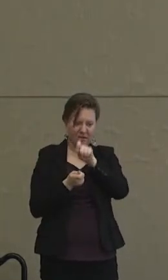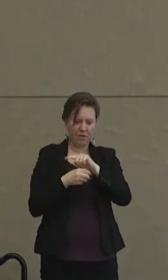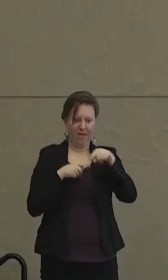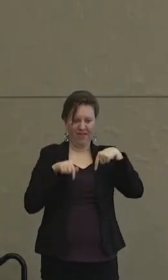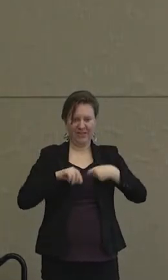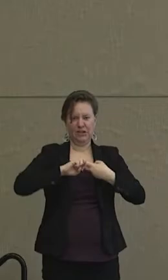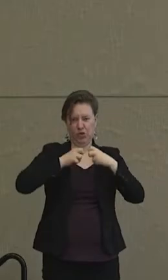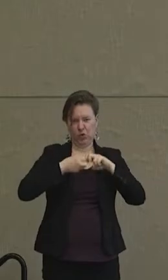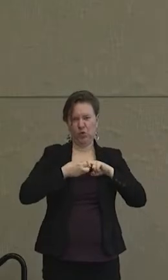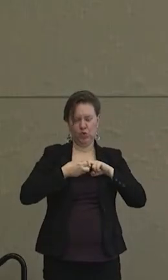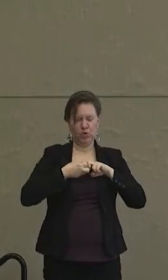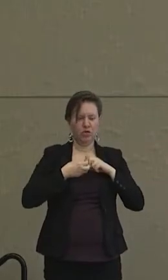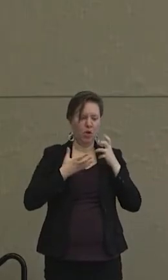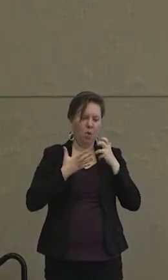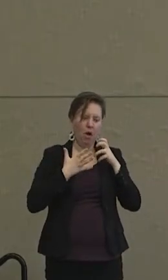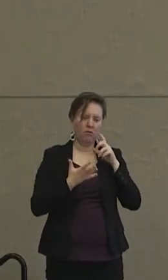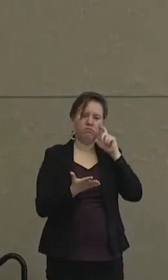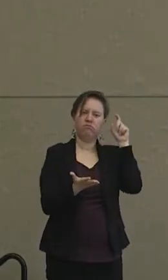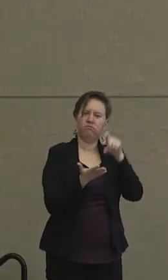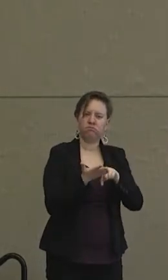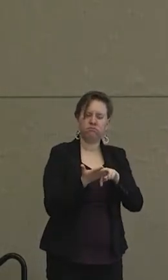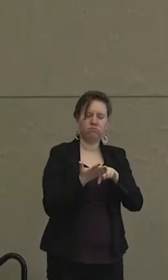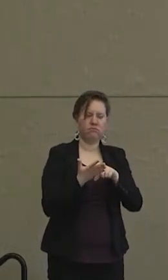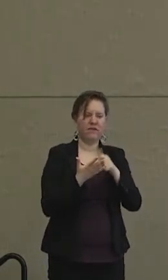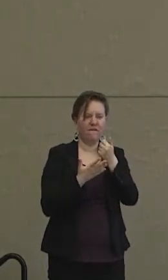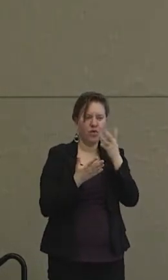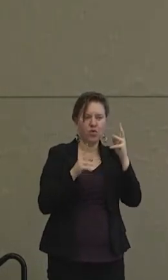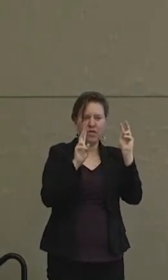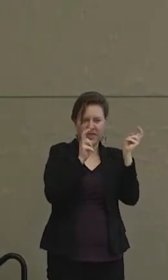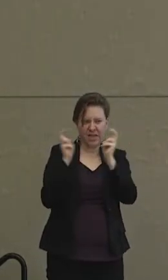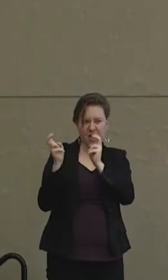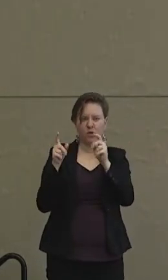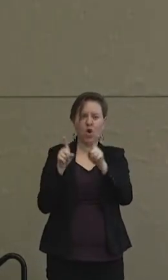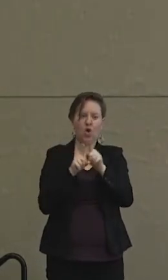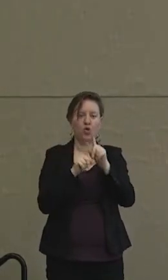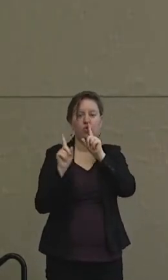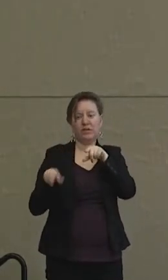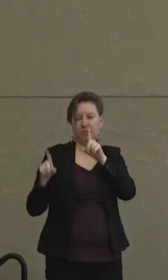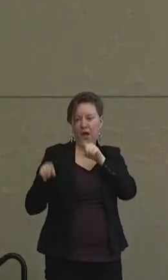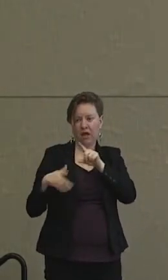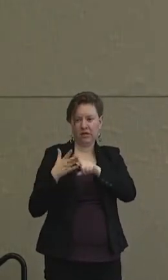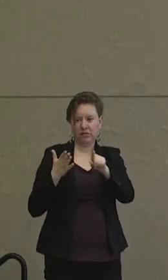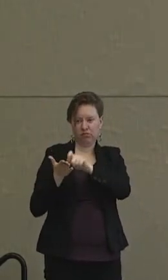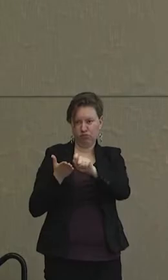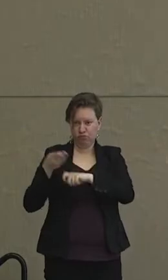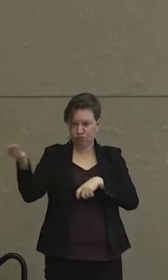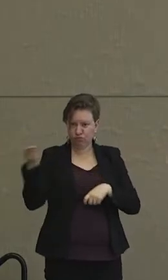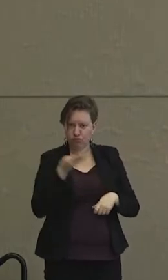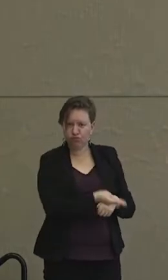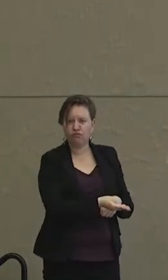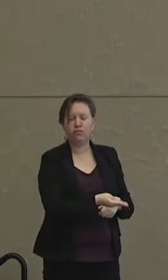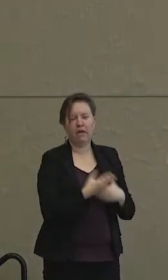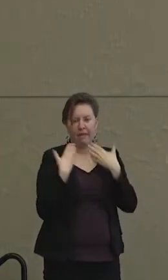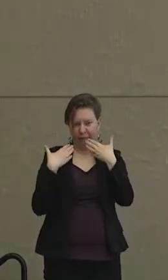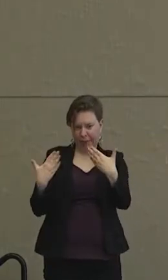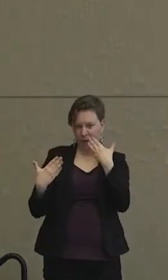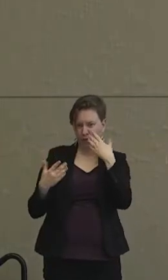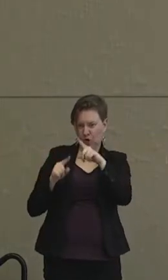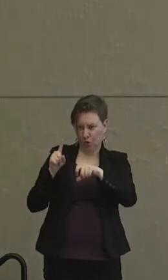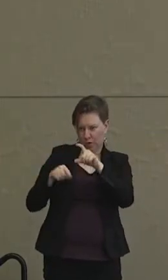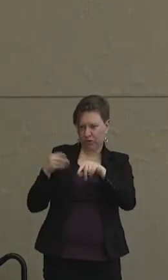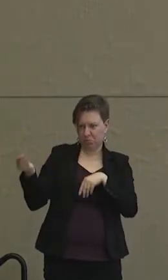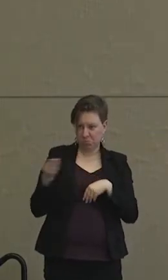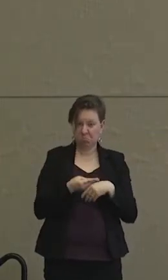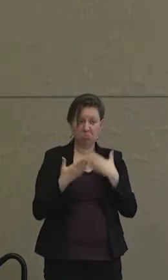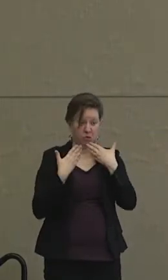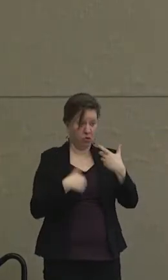this issue. So I want to pick up on a couple of themes and also respond to some of you who've given us questions. Thank you for those. This